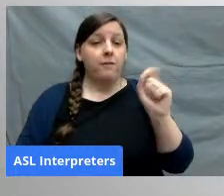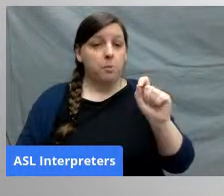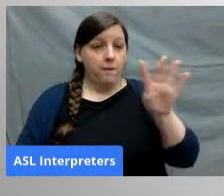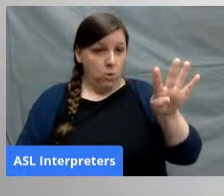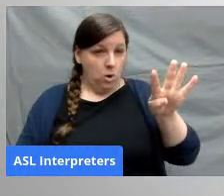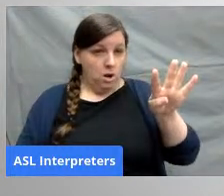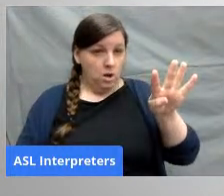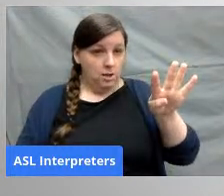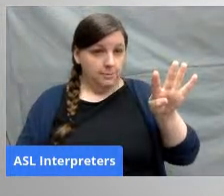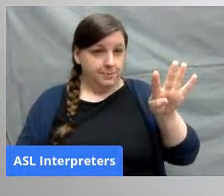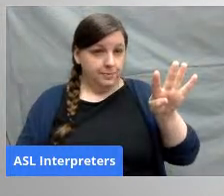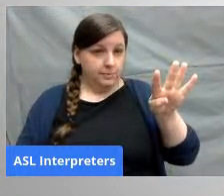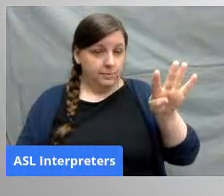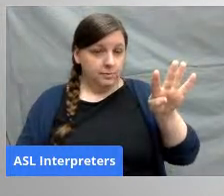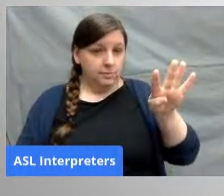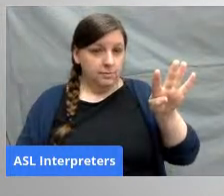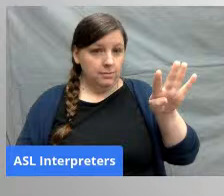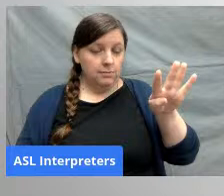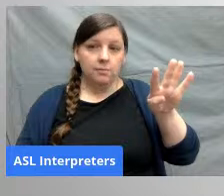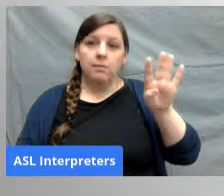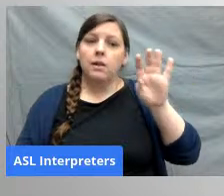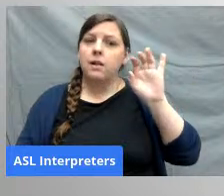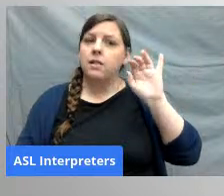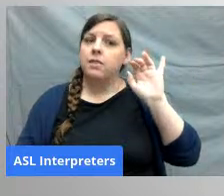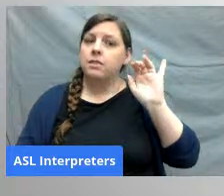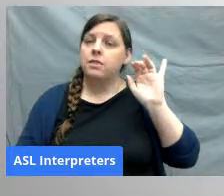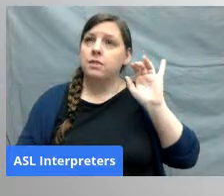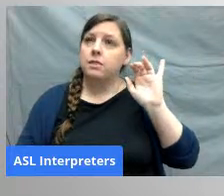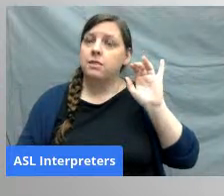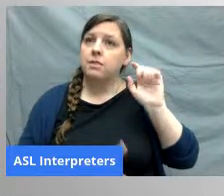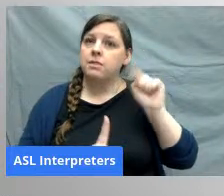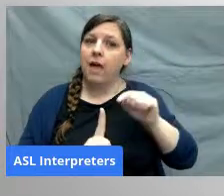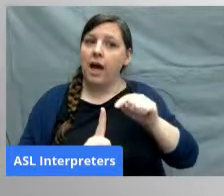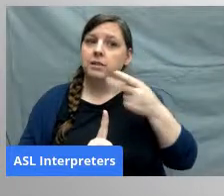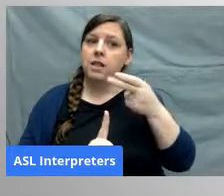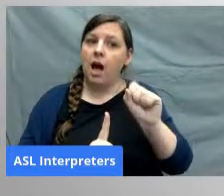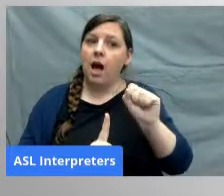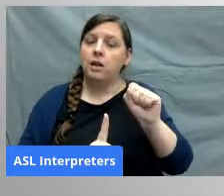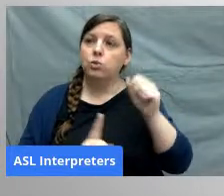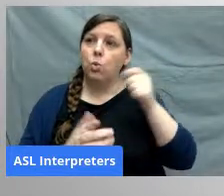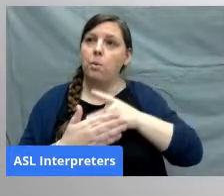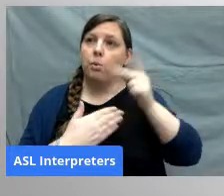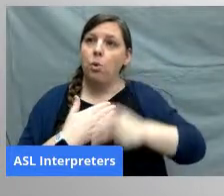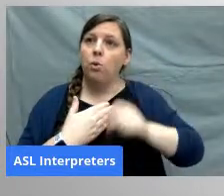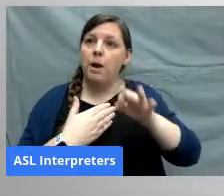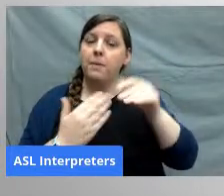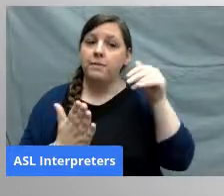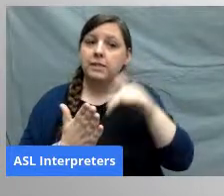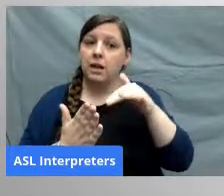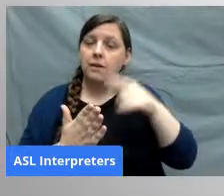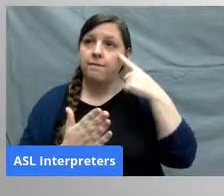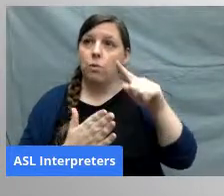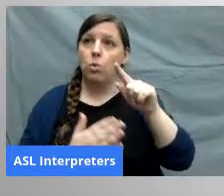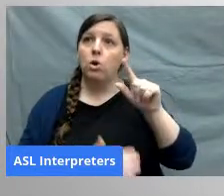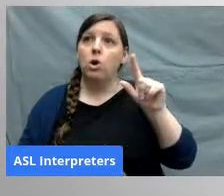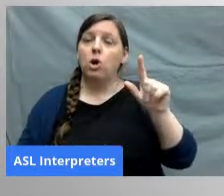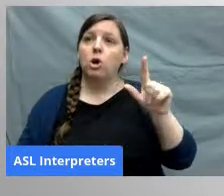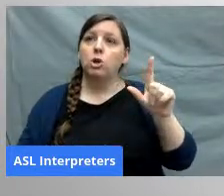is our the high school program of study for 2021-2022.